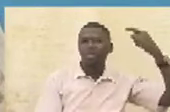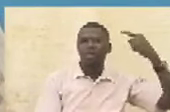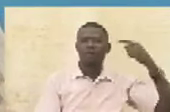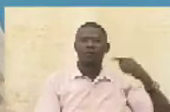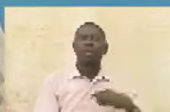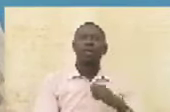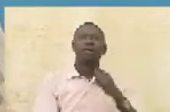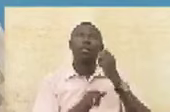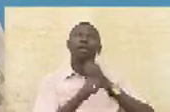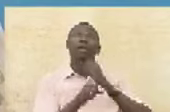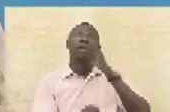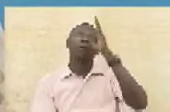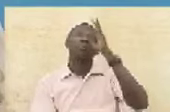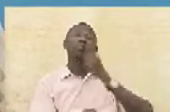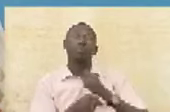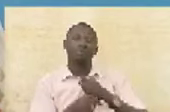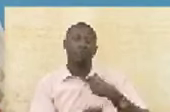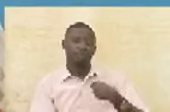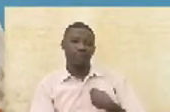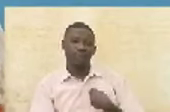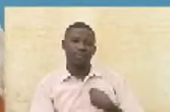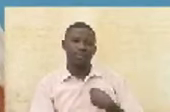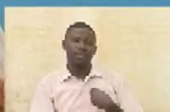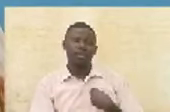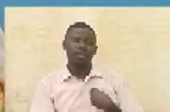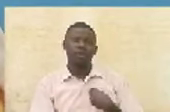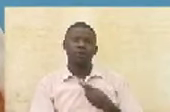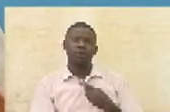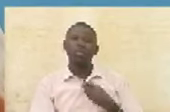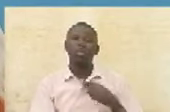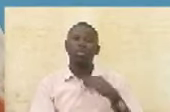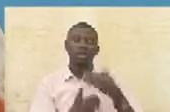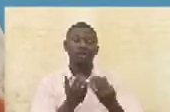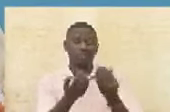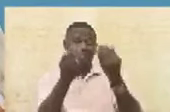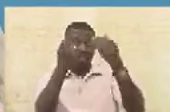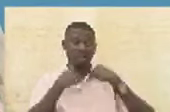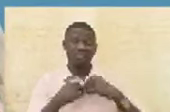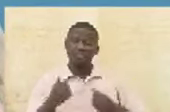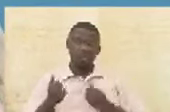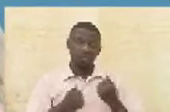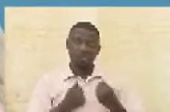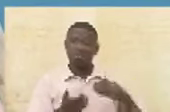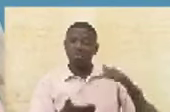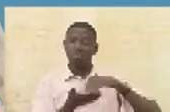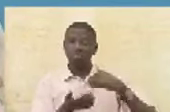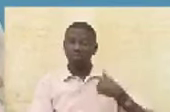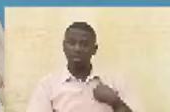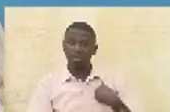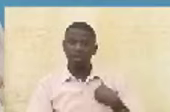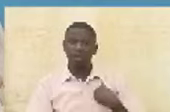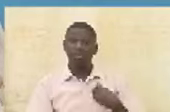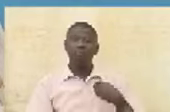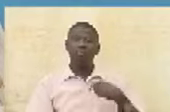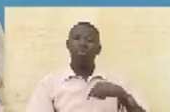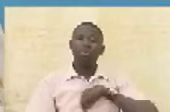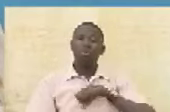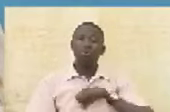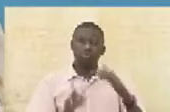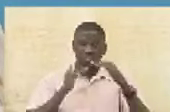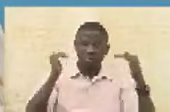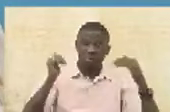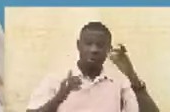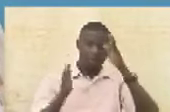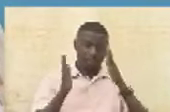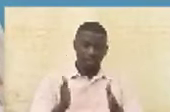thought, the Almighty Allah who created me didn't place on this suffering on me just